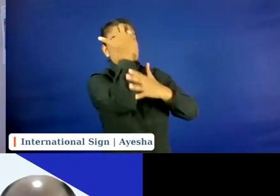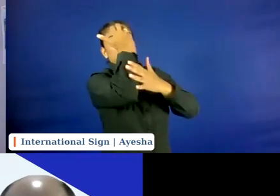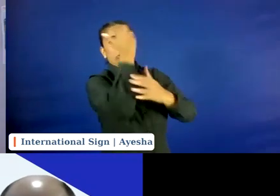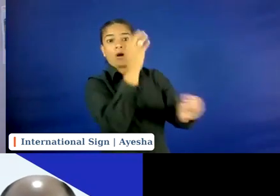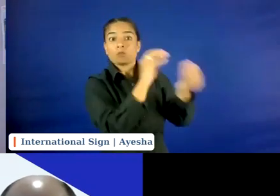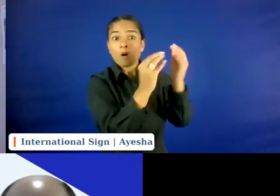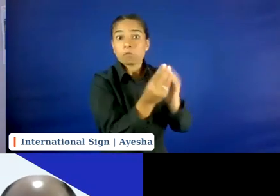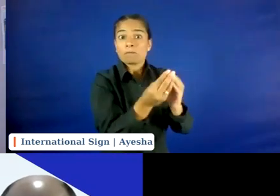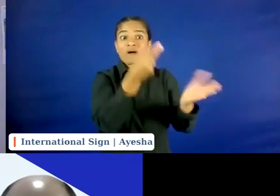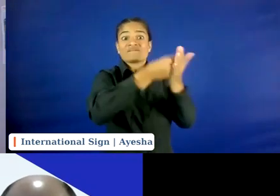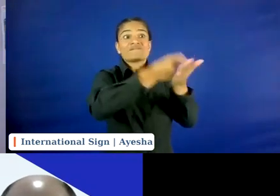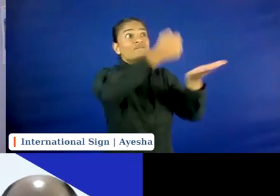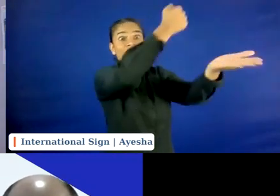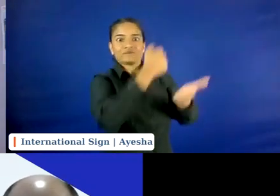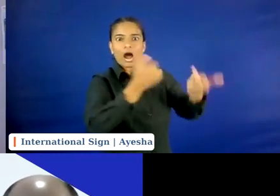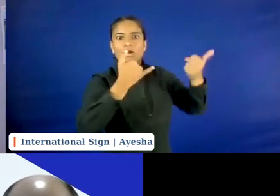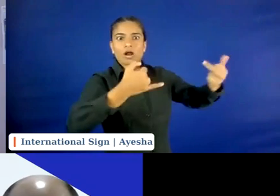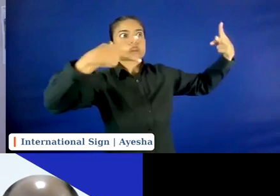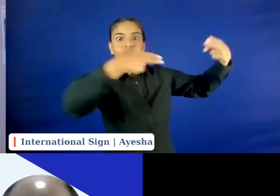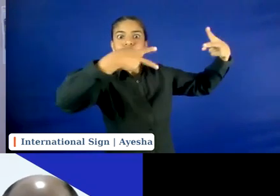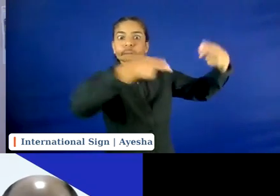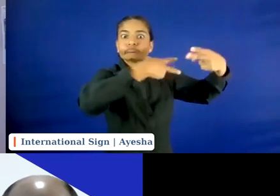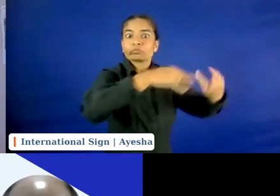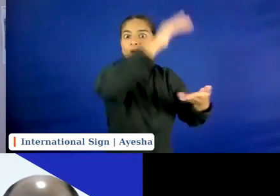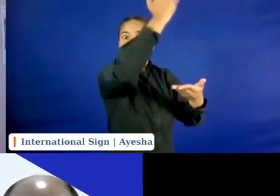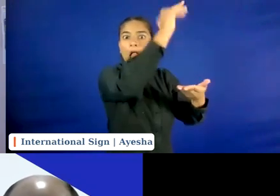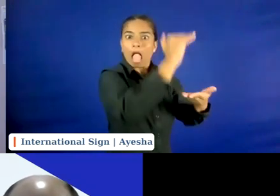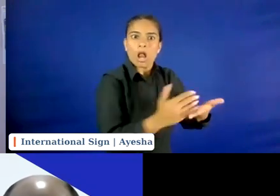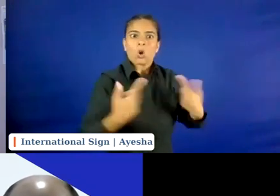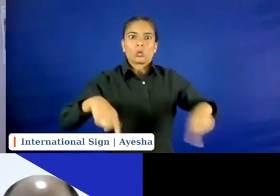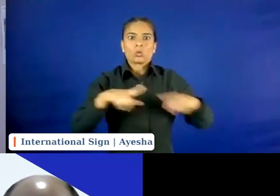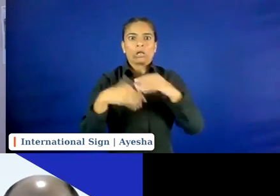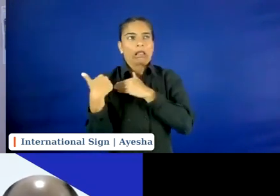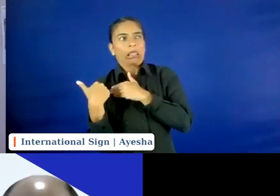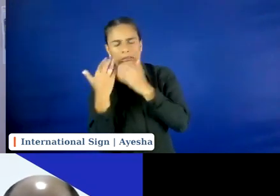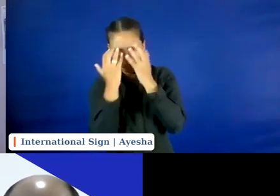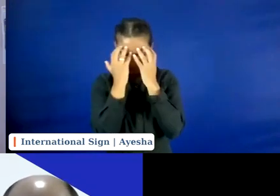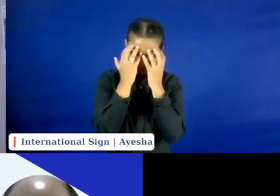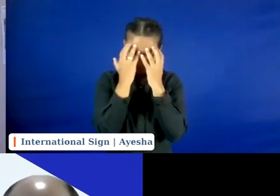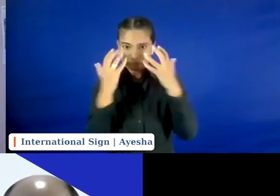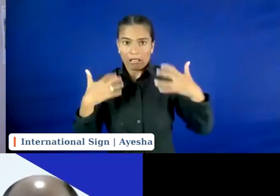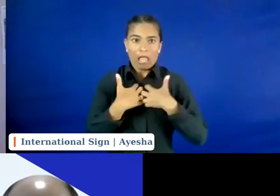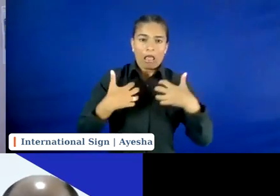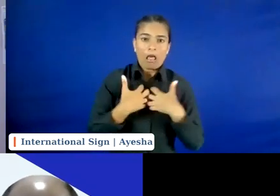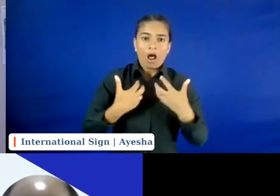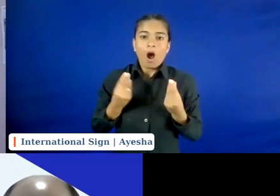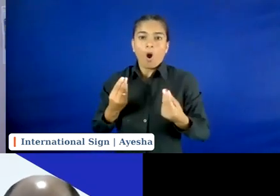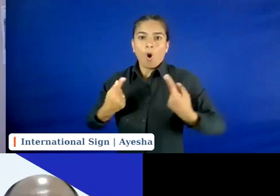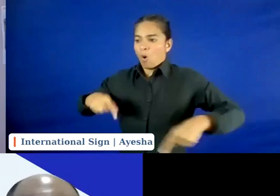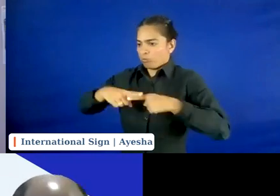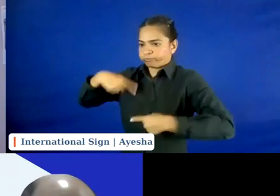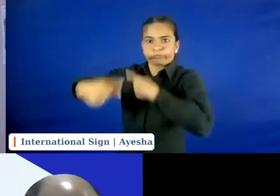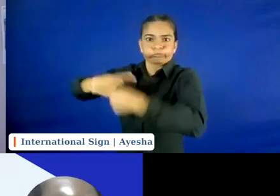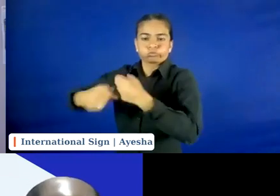becoming an extremely source of concern for those of us working in social protection. So Phuong, any thoughts on how